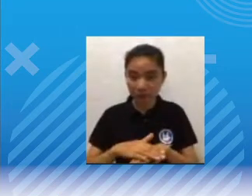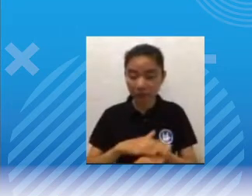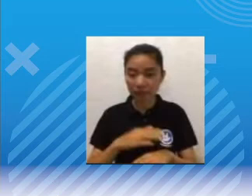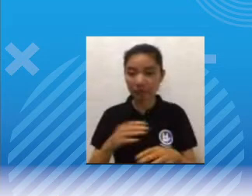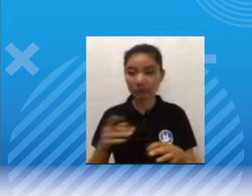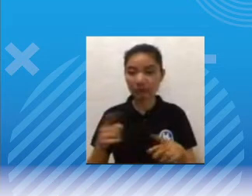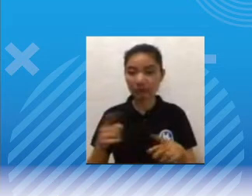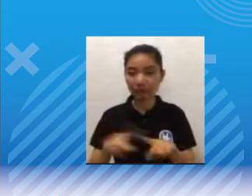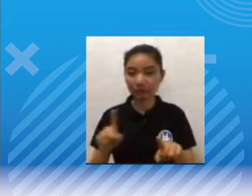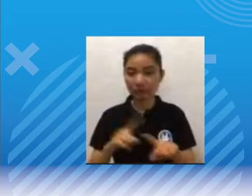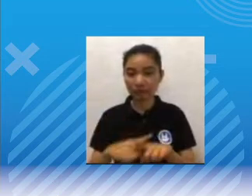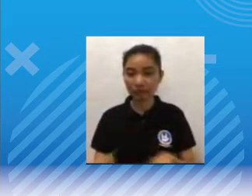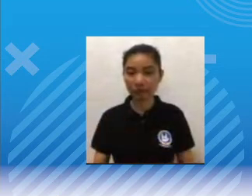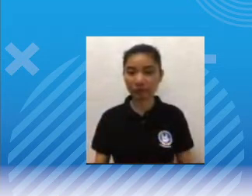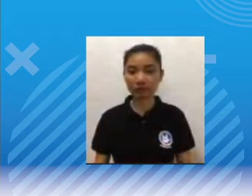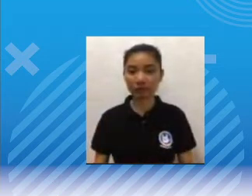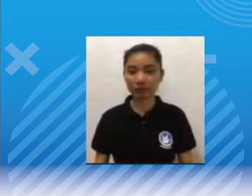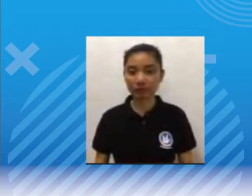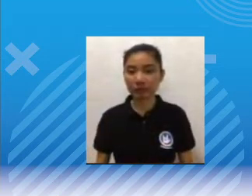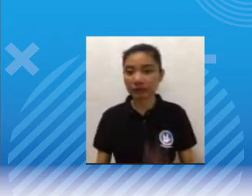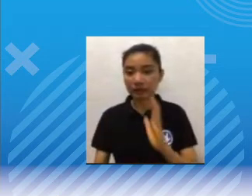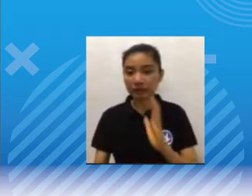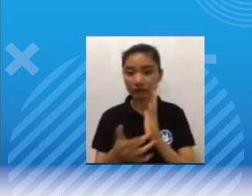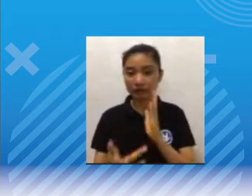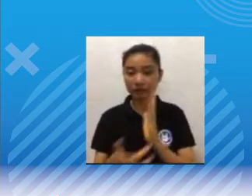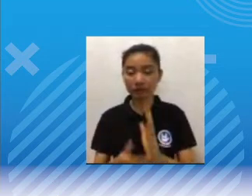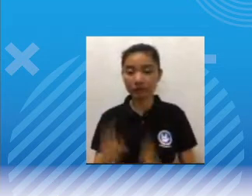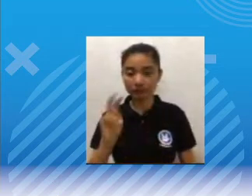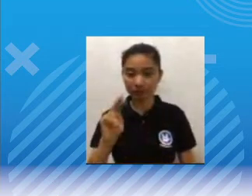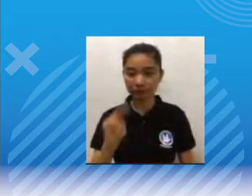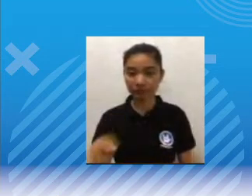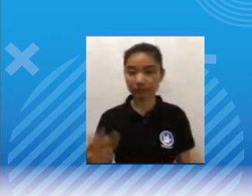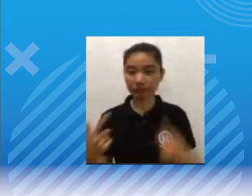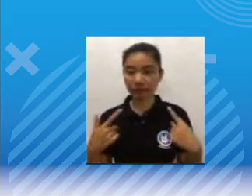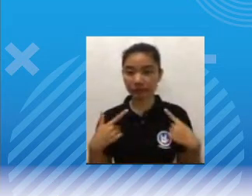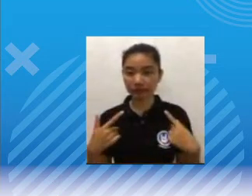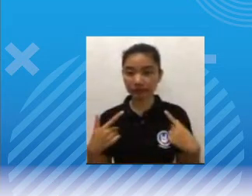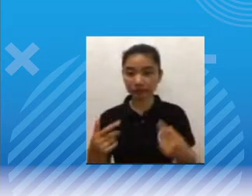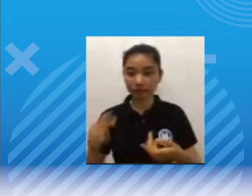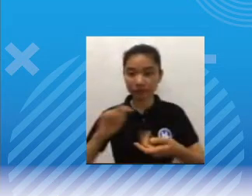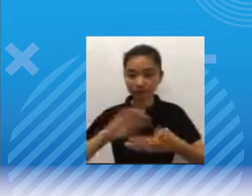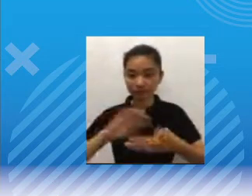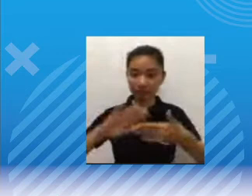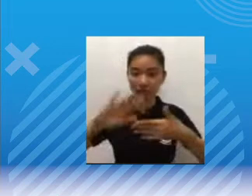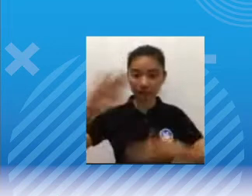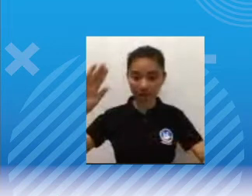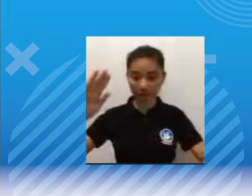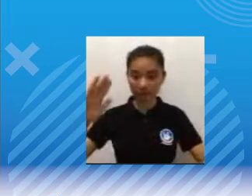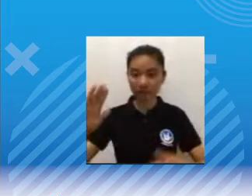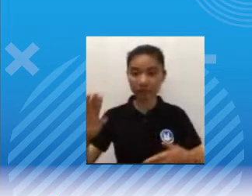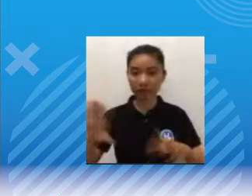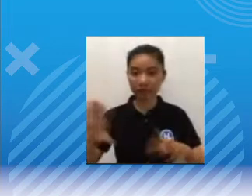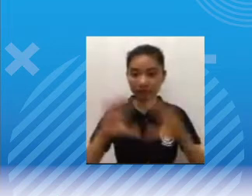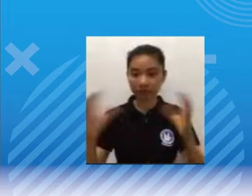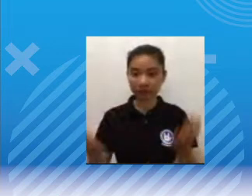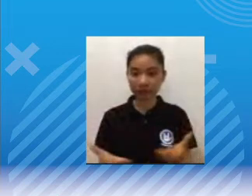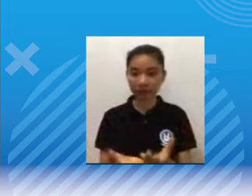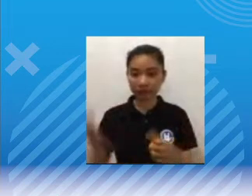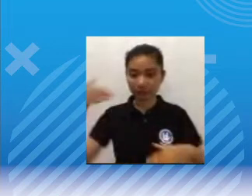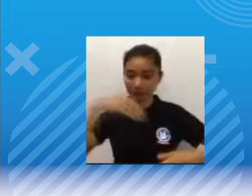This one is a report posted in the World Bank, or this one is a report of World Bank. You can access it through